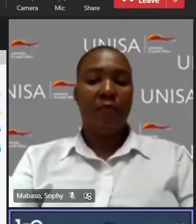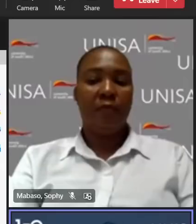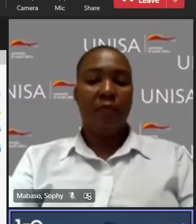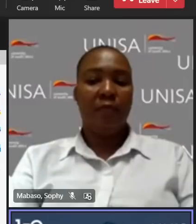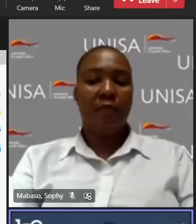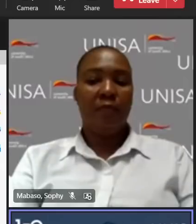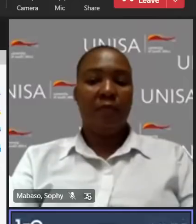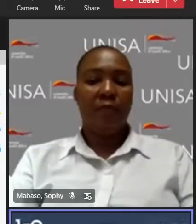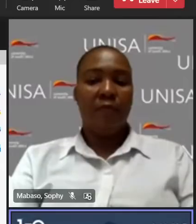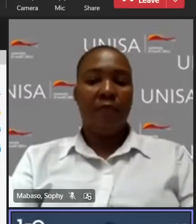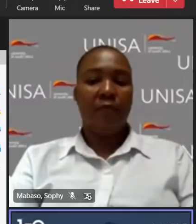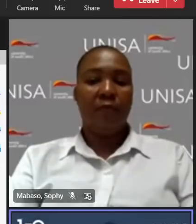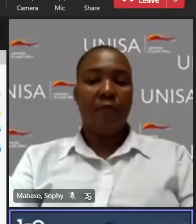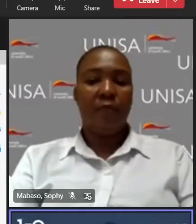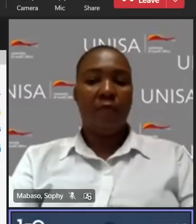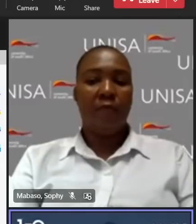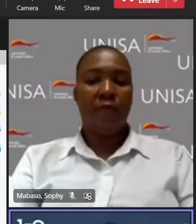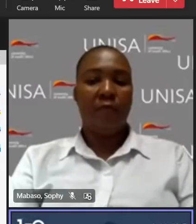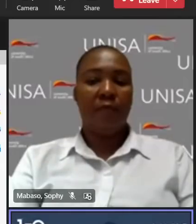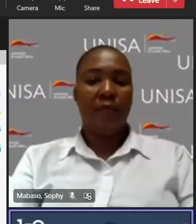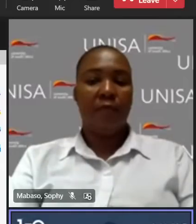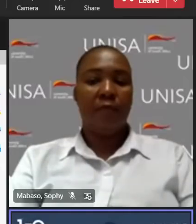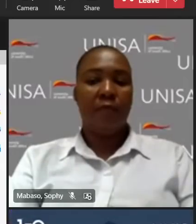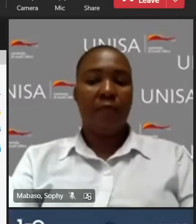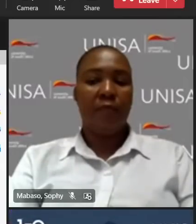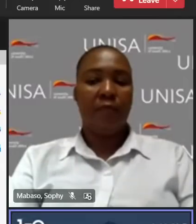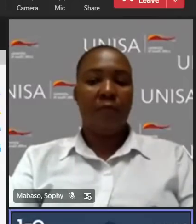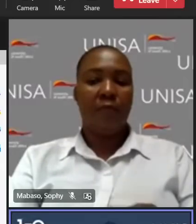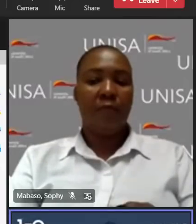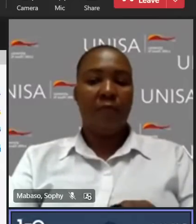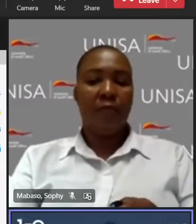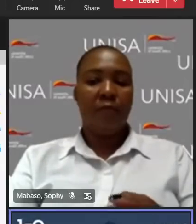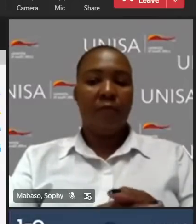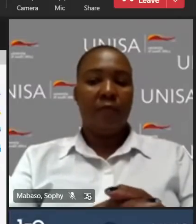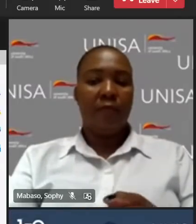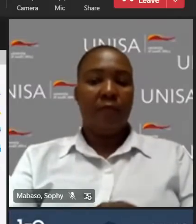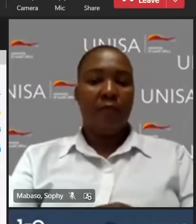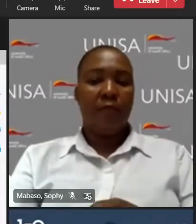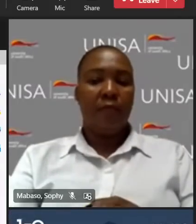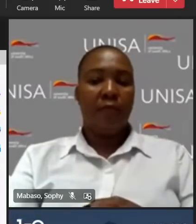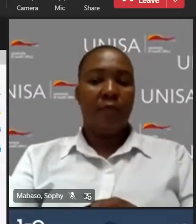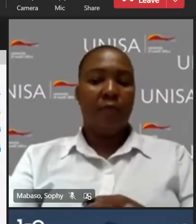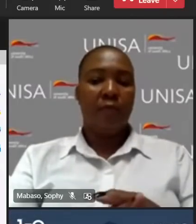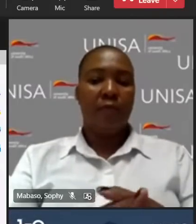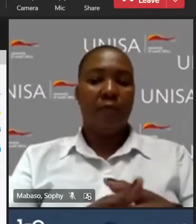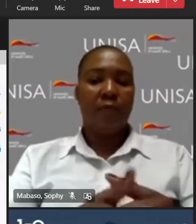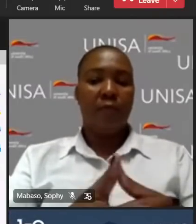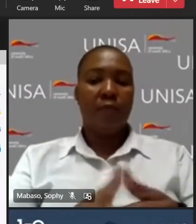I said the internet is very intermittent, but we're getting there.